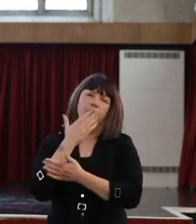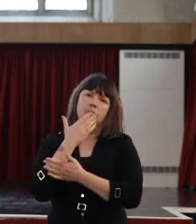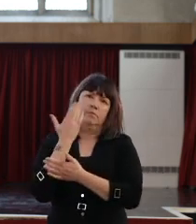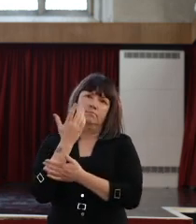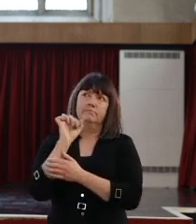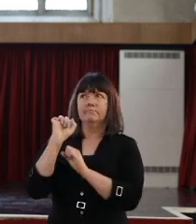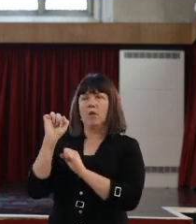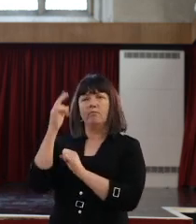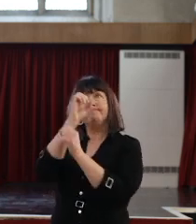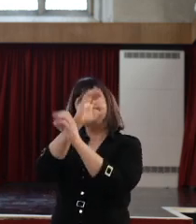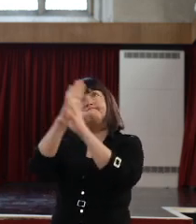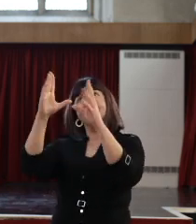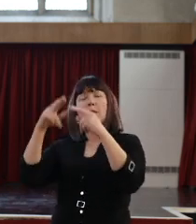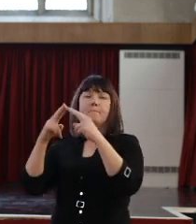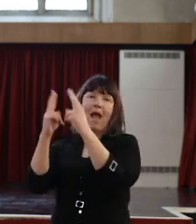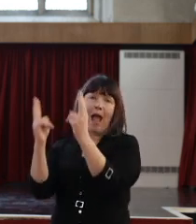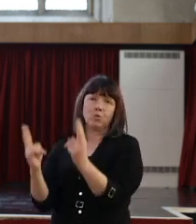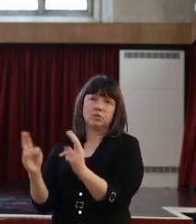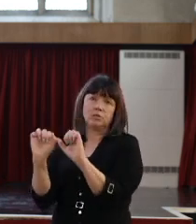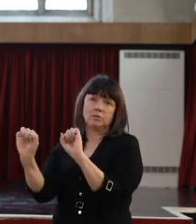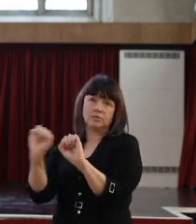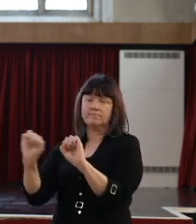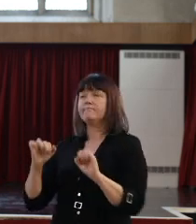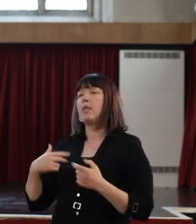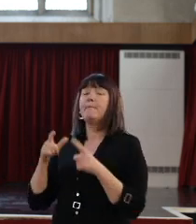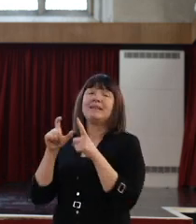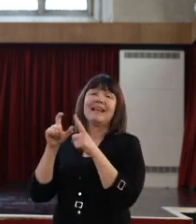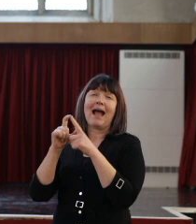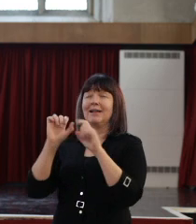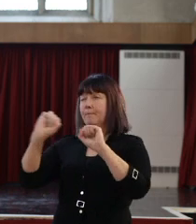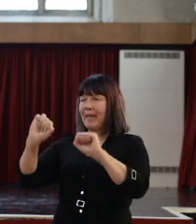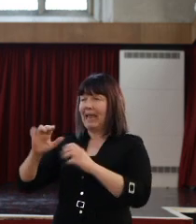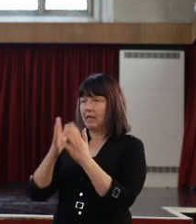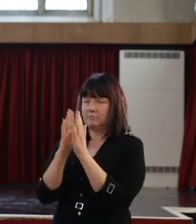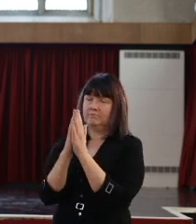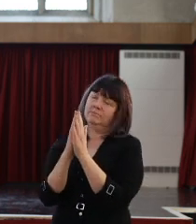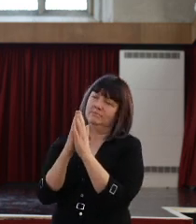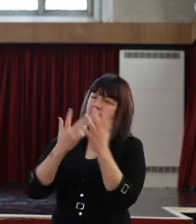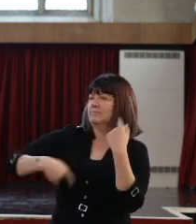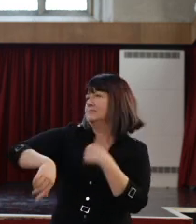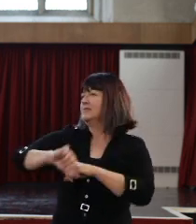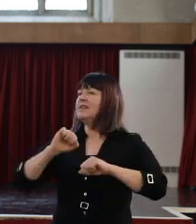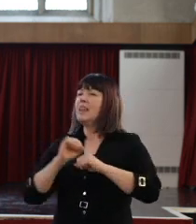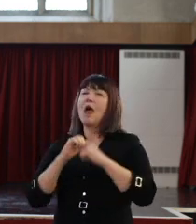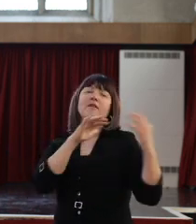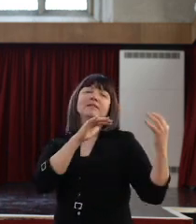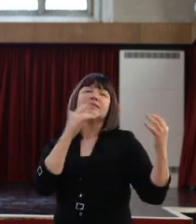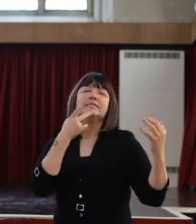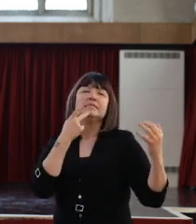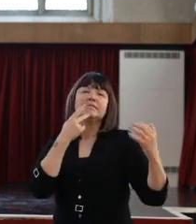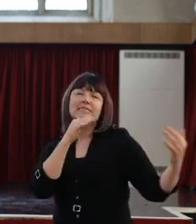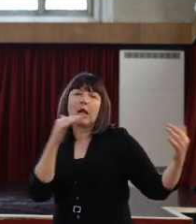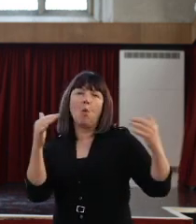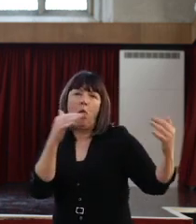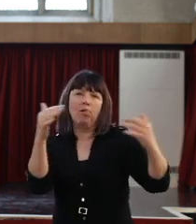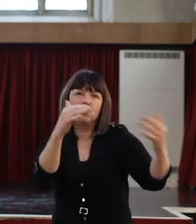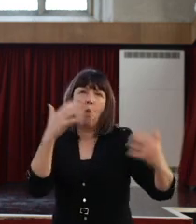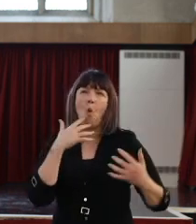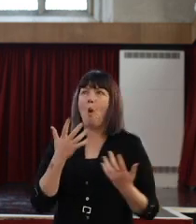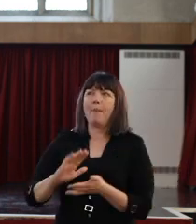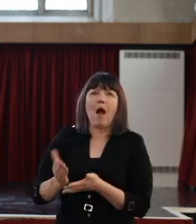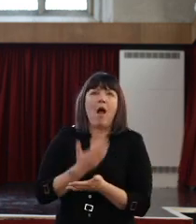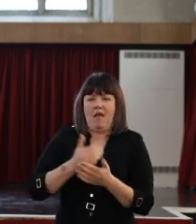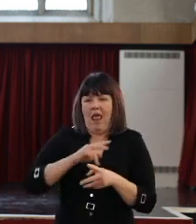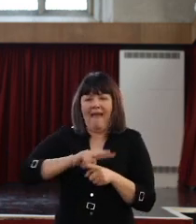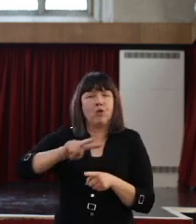dad's 10-volume History of the Second World War, collected in weekly parts for longer than the Second World War itself. The